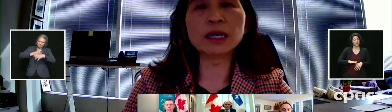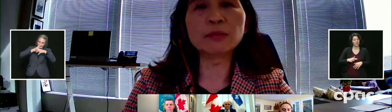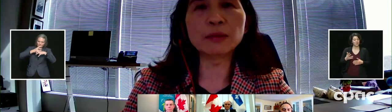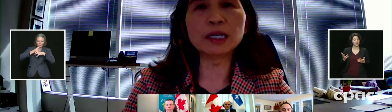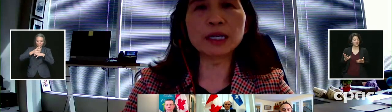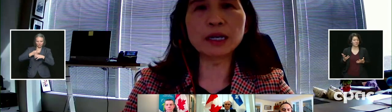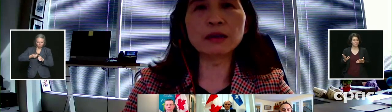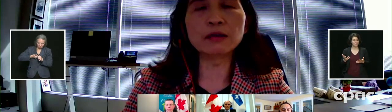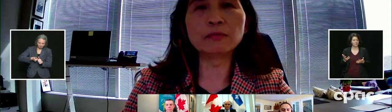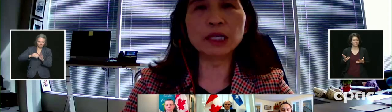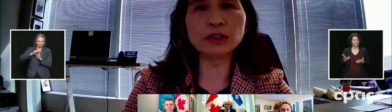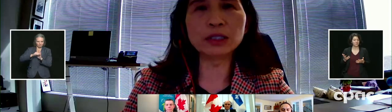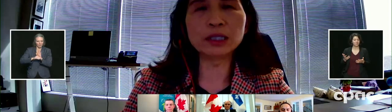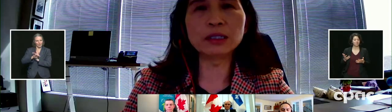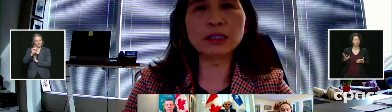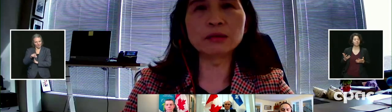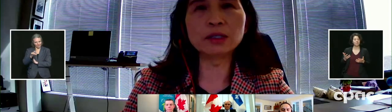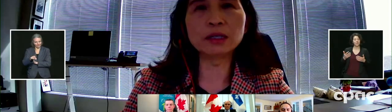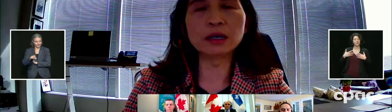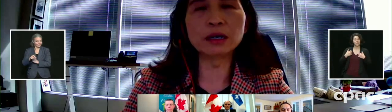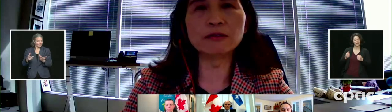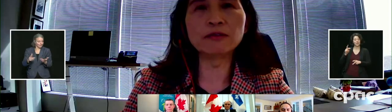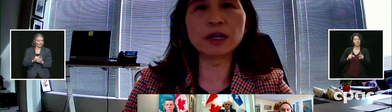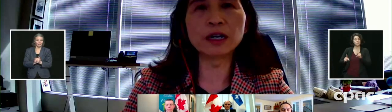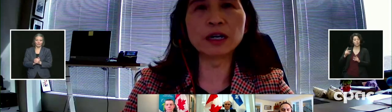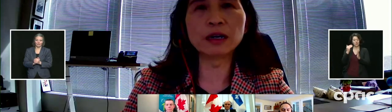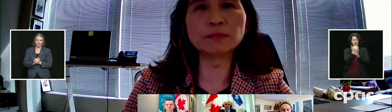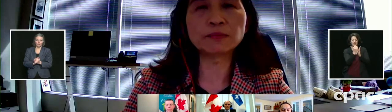their public health measures in terms of